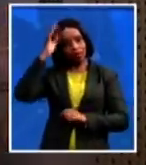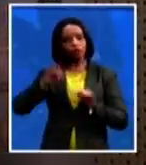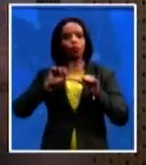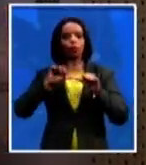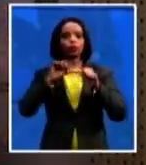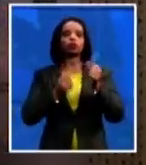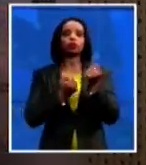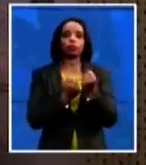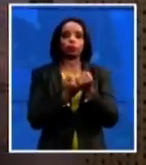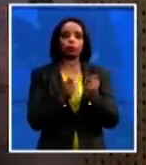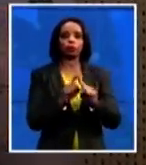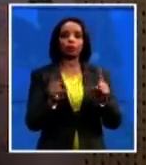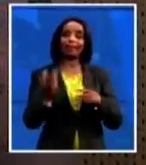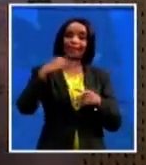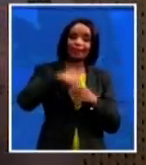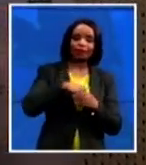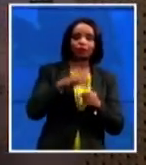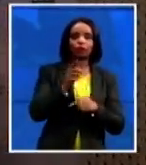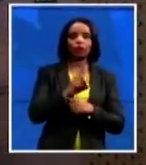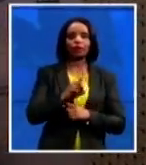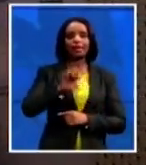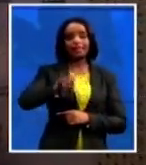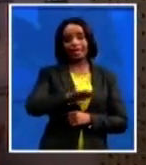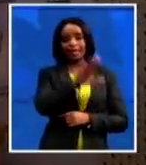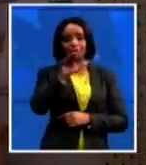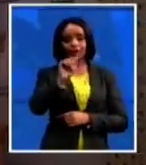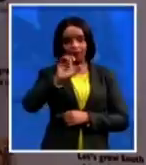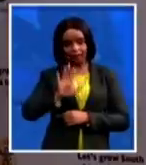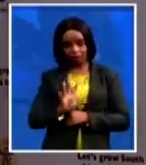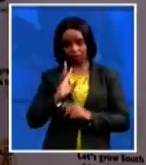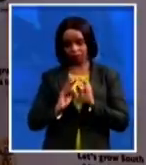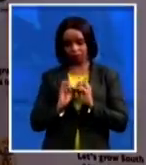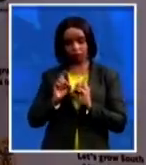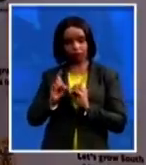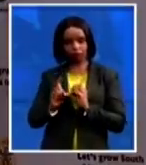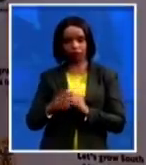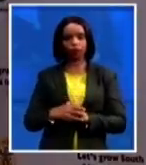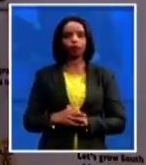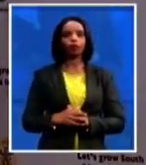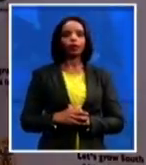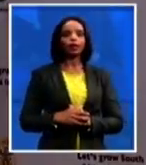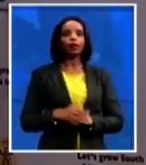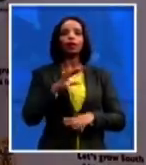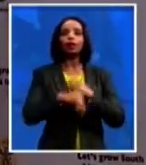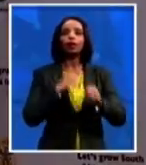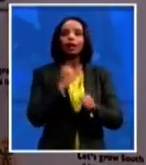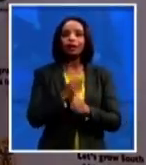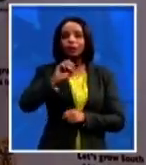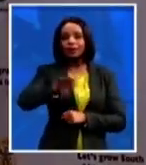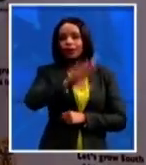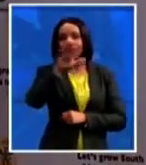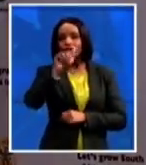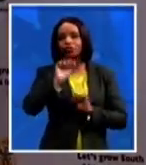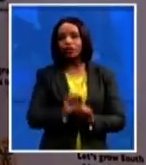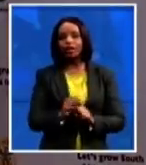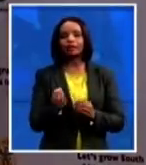Africa's manufacturing industry. The annual South Africa Investment Conference, commonly referred to as